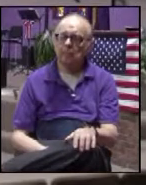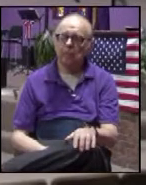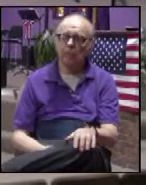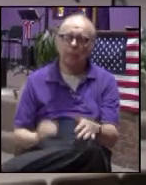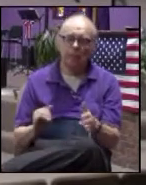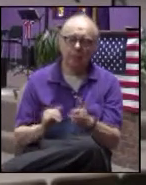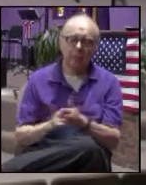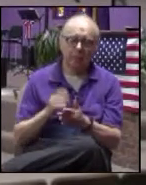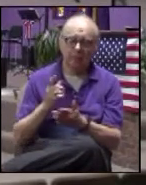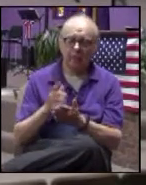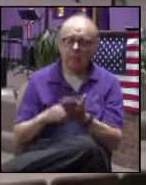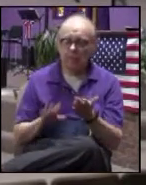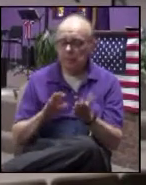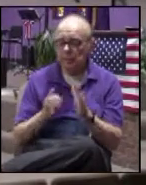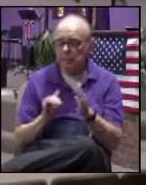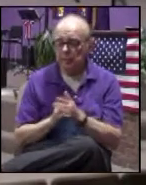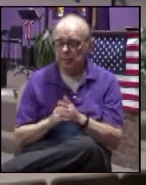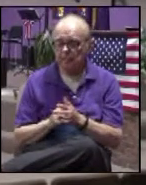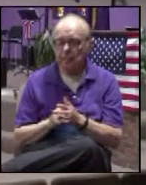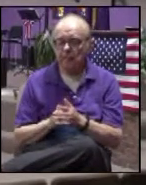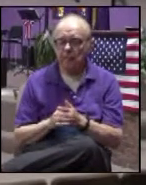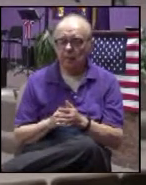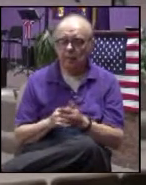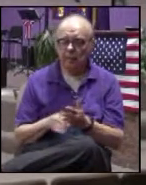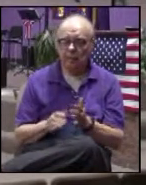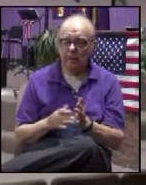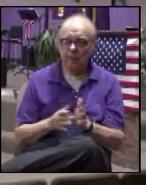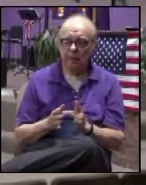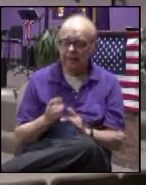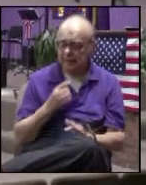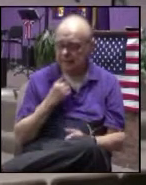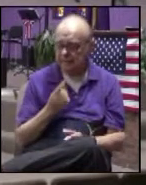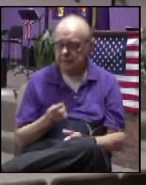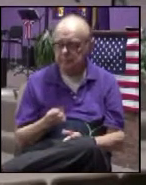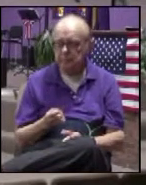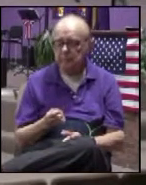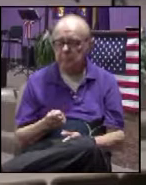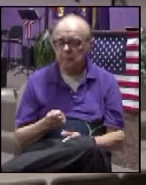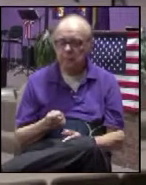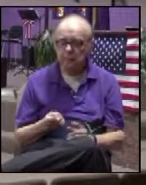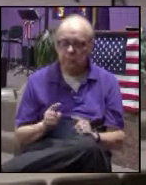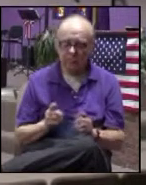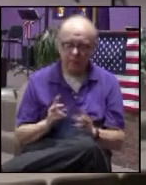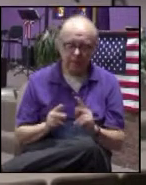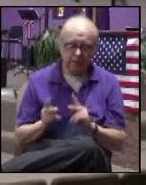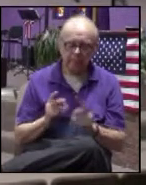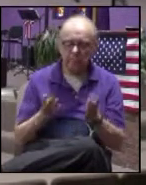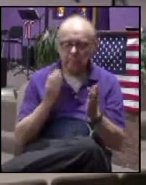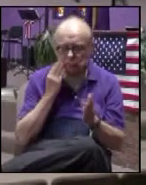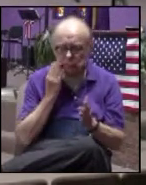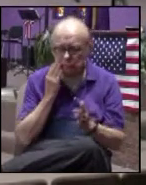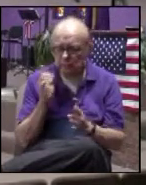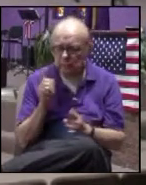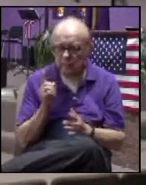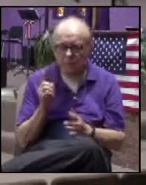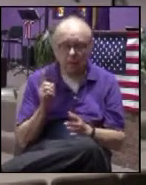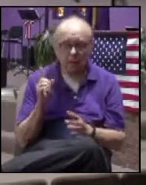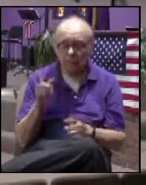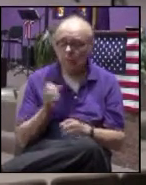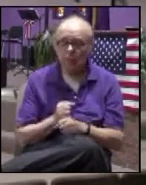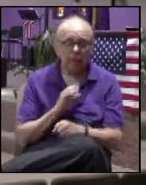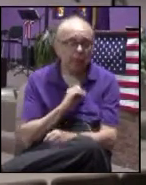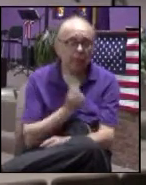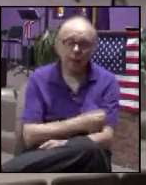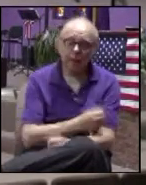That's what you become. And so what Jesus is saying, when people wanted to know, well, where do you get